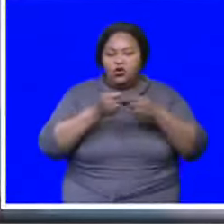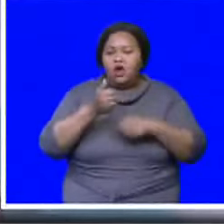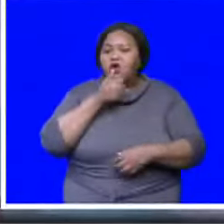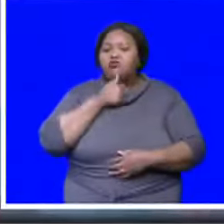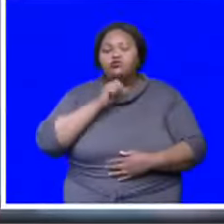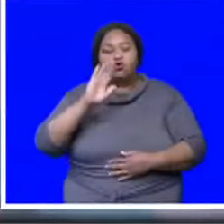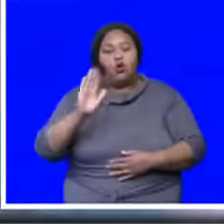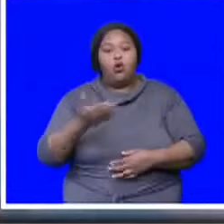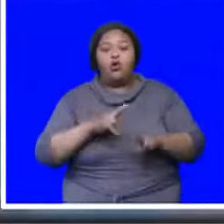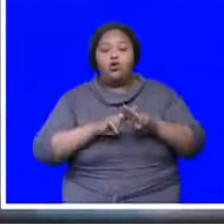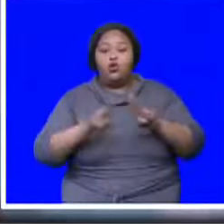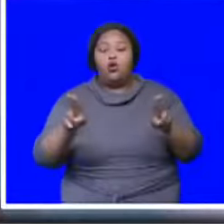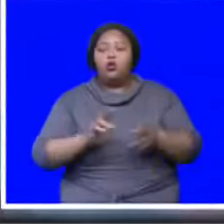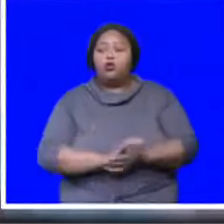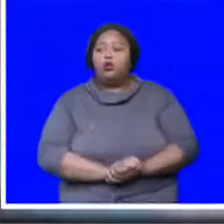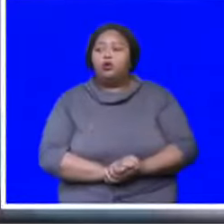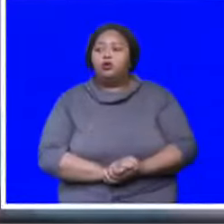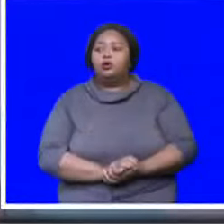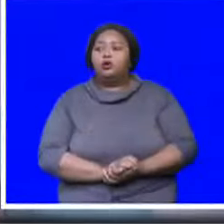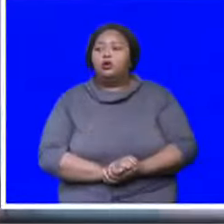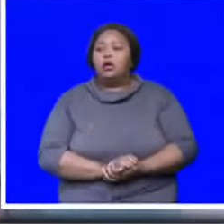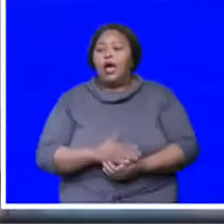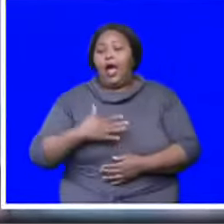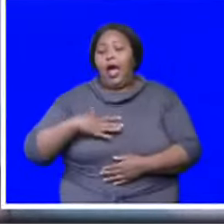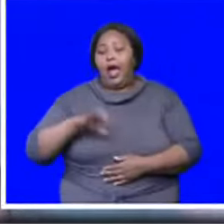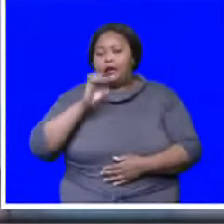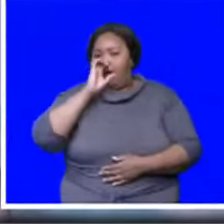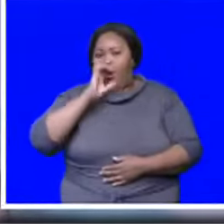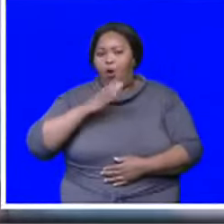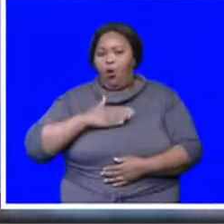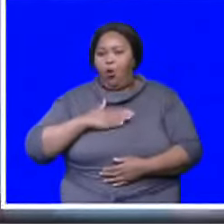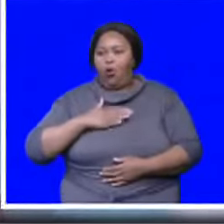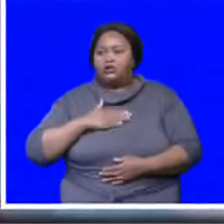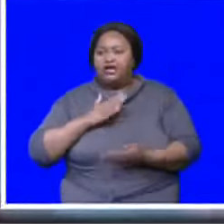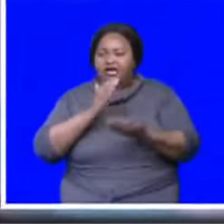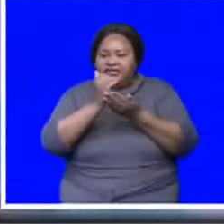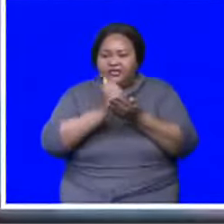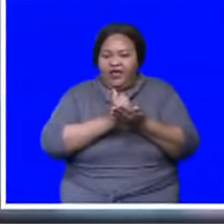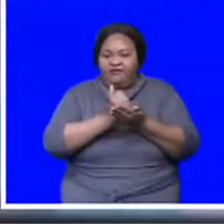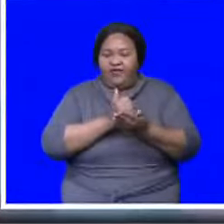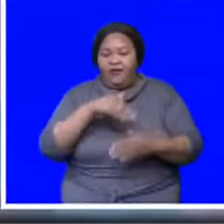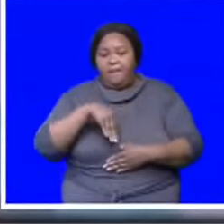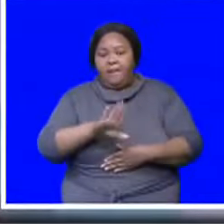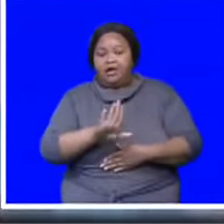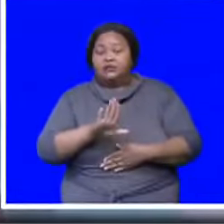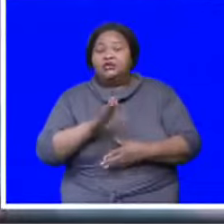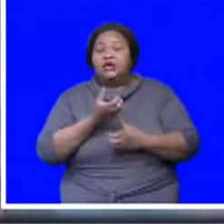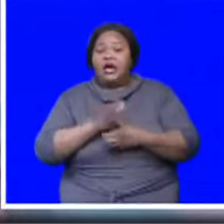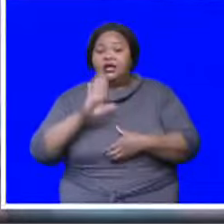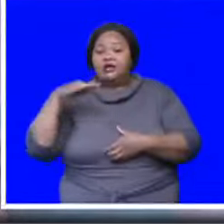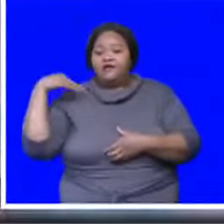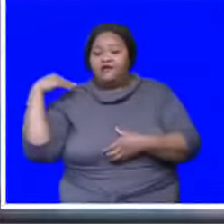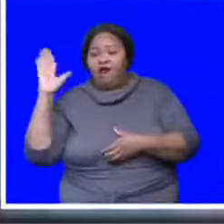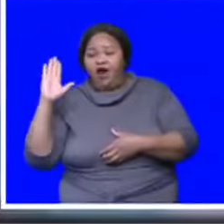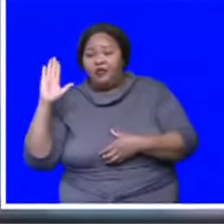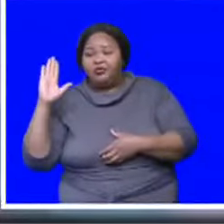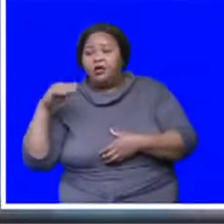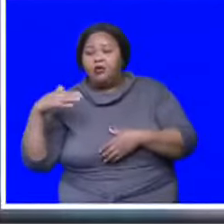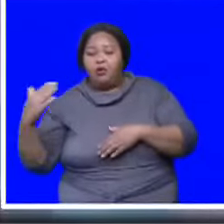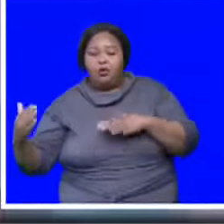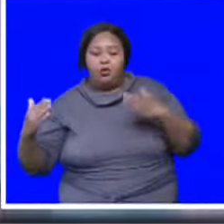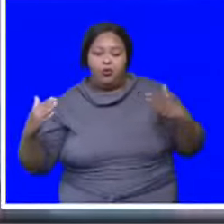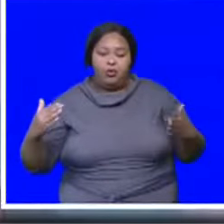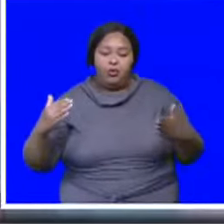kutawufuneka ukuthi abe khona lamanye lendlulela kuba makhelwane bangabe bakhala ngathi